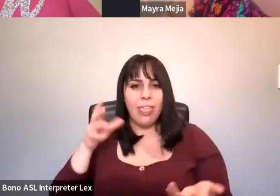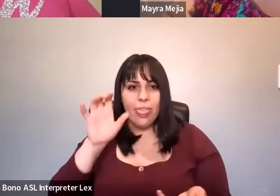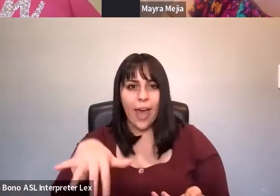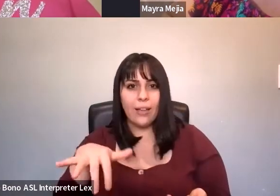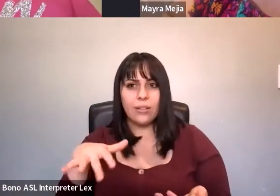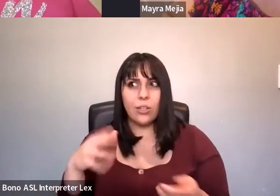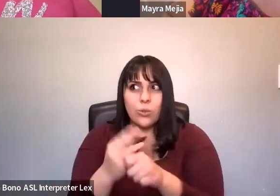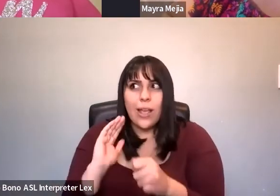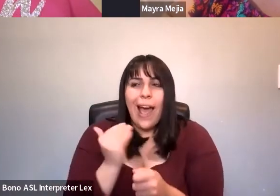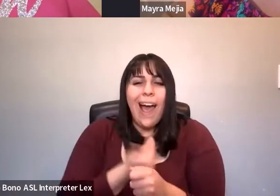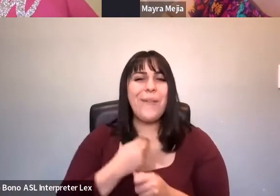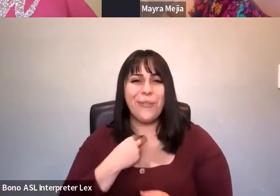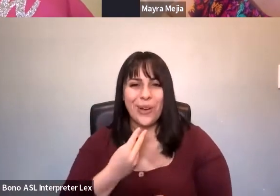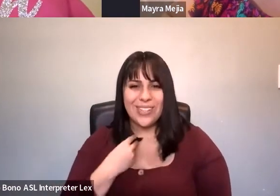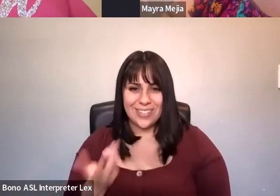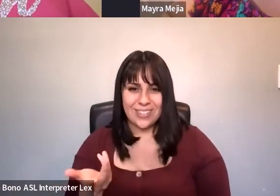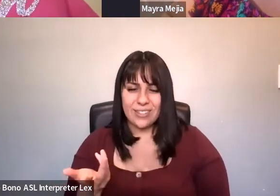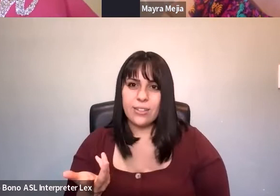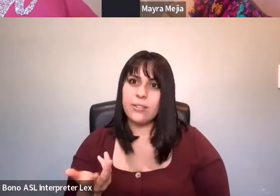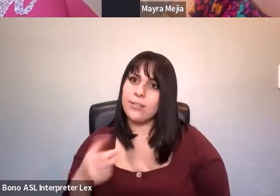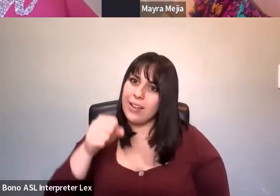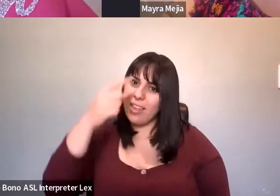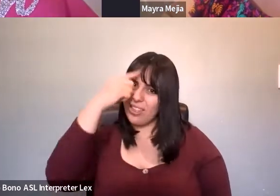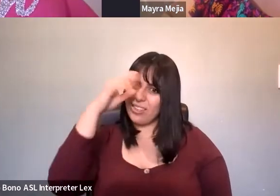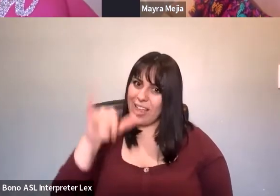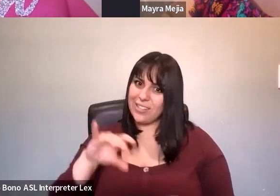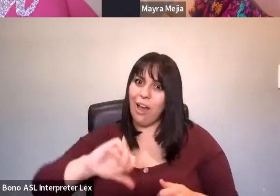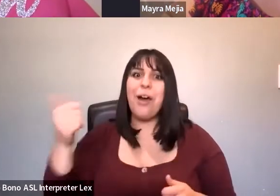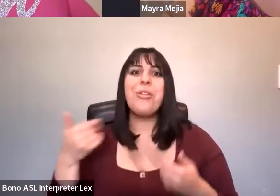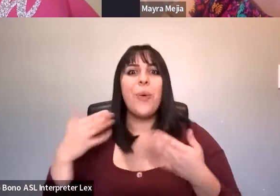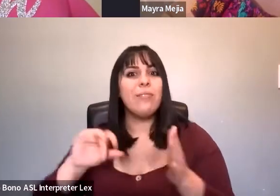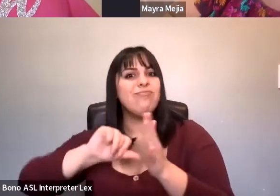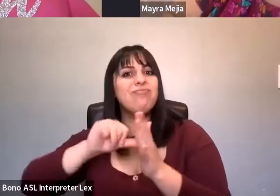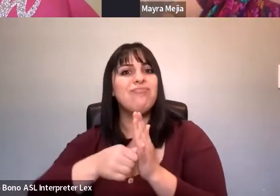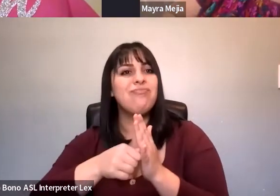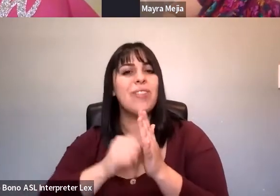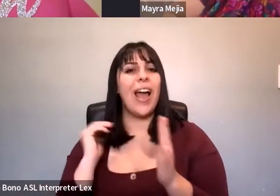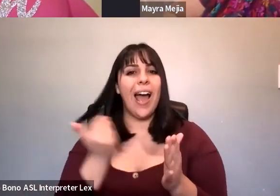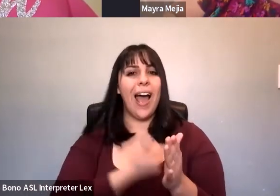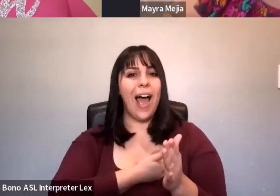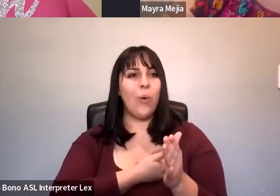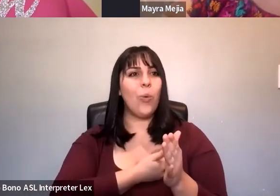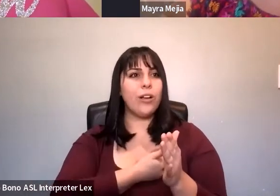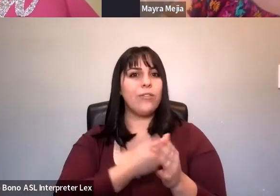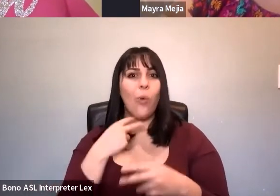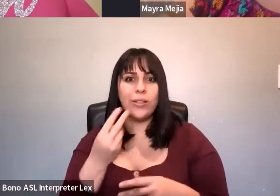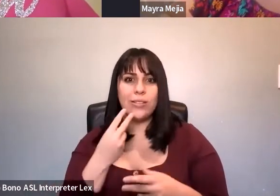use our voices. I think that's another way you amplify voices too, which I think is very amazing. So thank you for